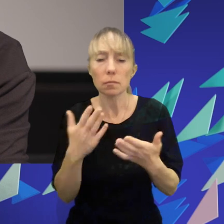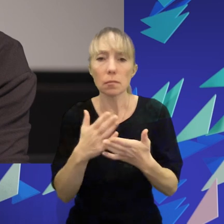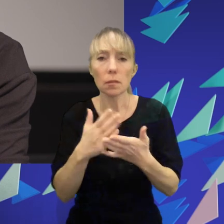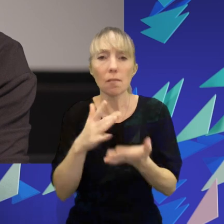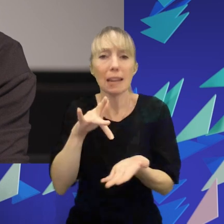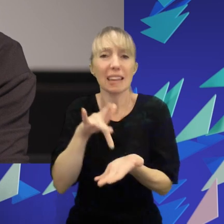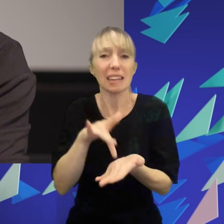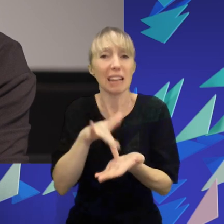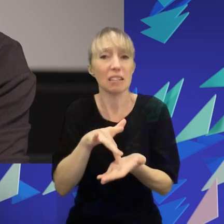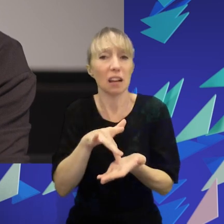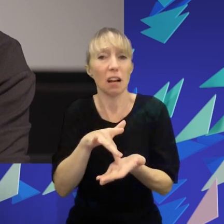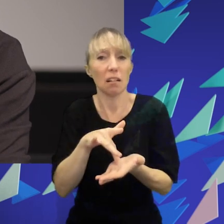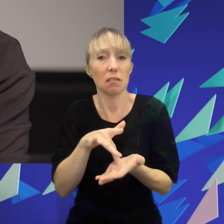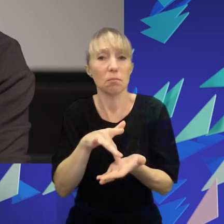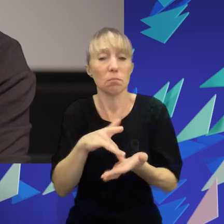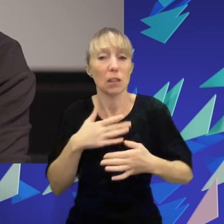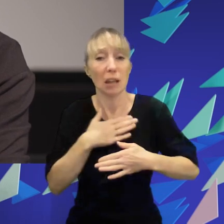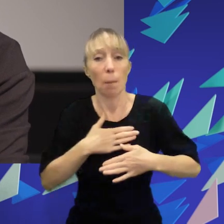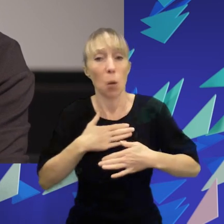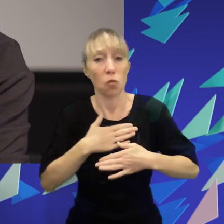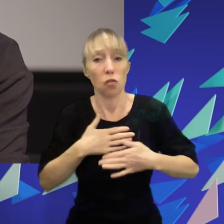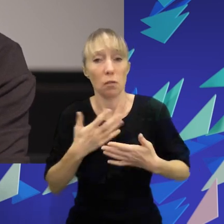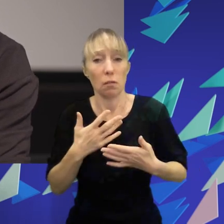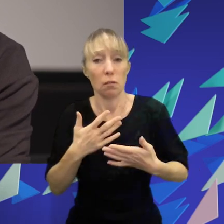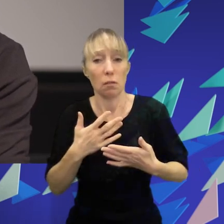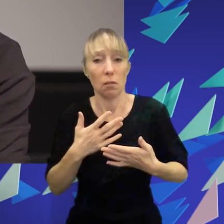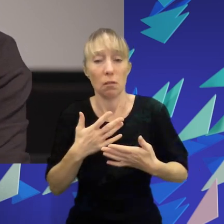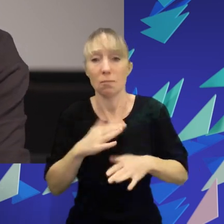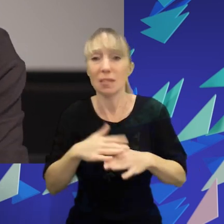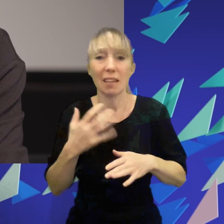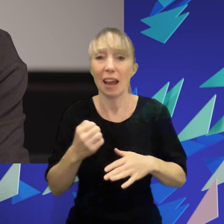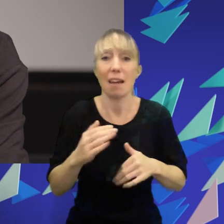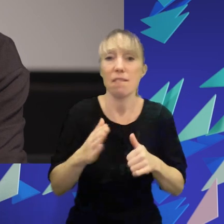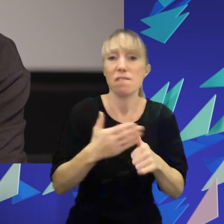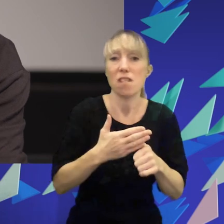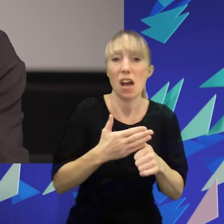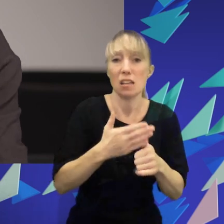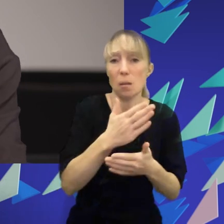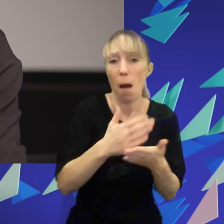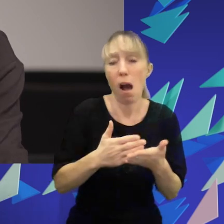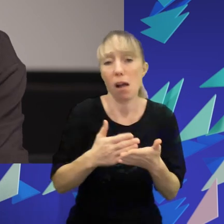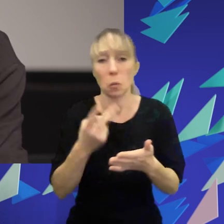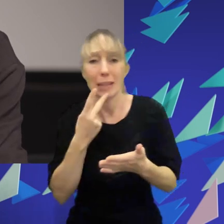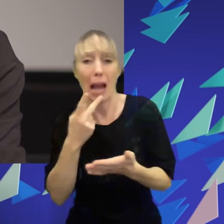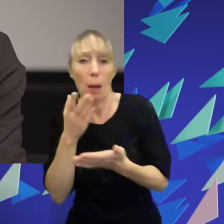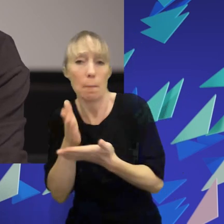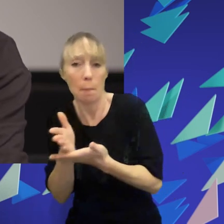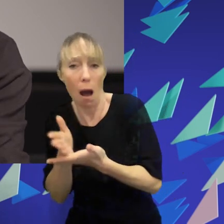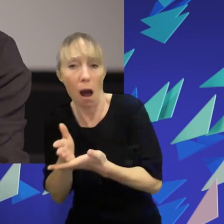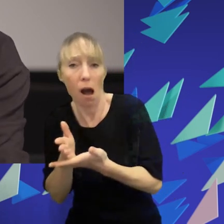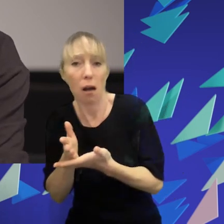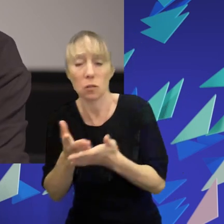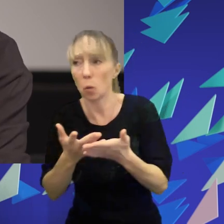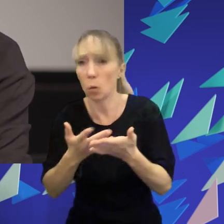gravitational center is just an emotion thing, and doesn't have first act or second act or a plot or twist and things like that. It's